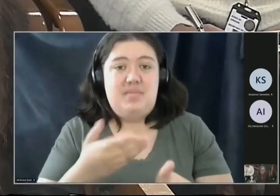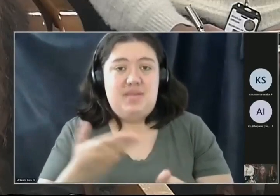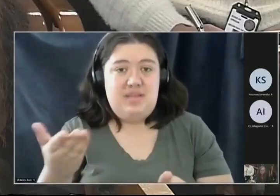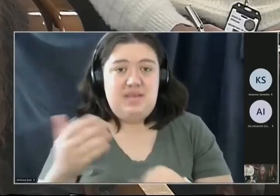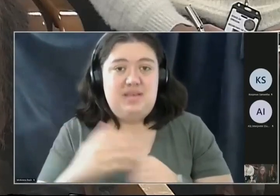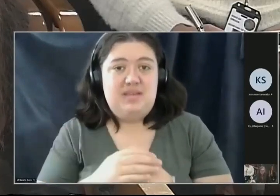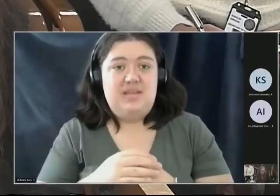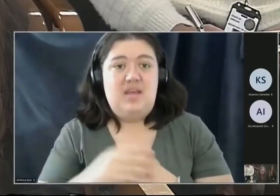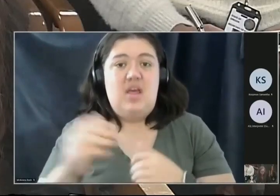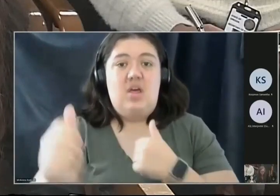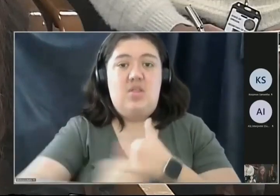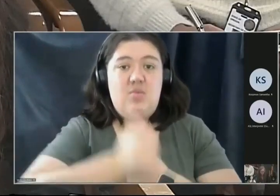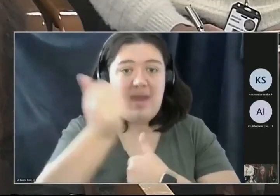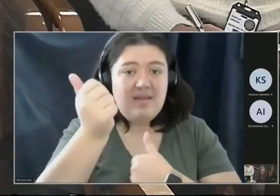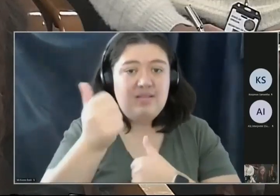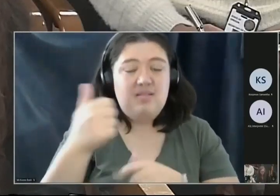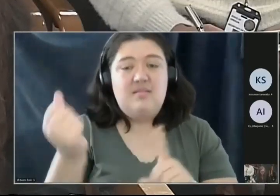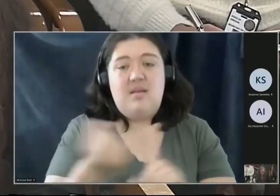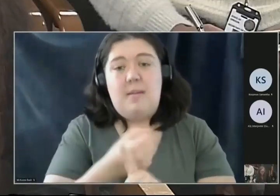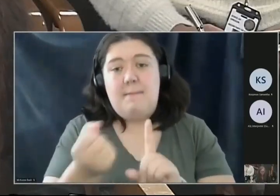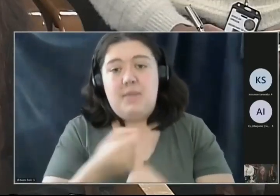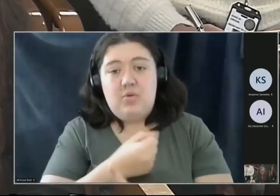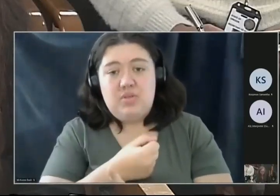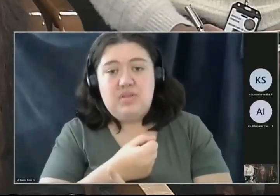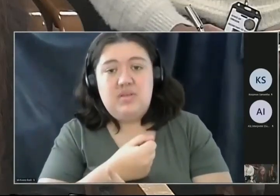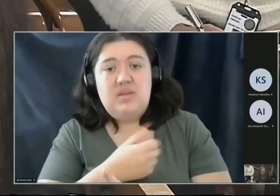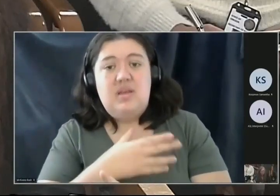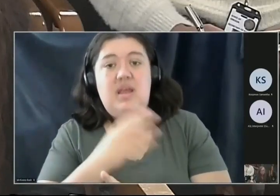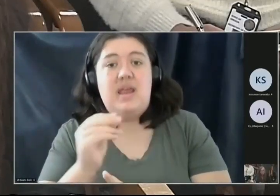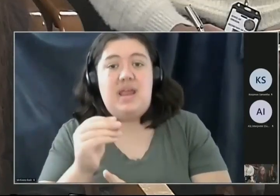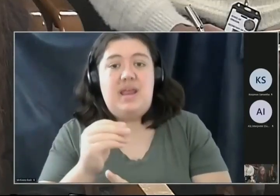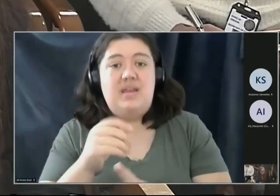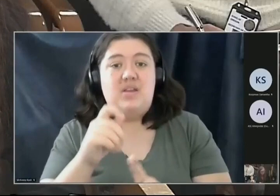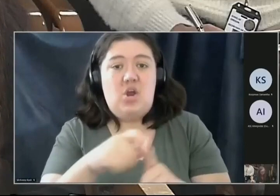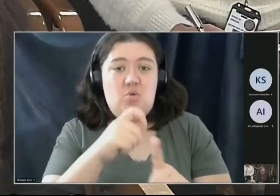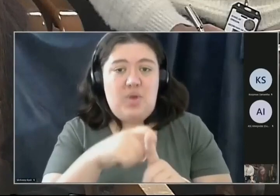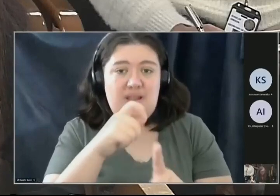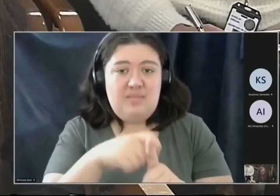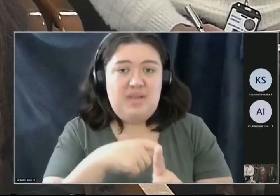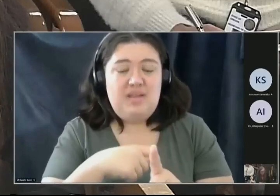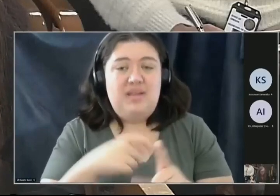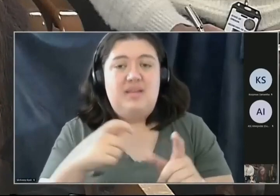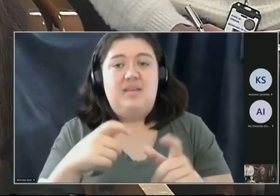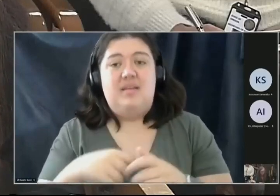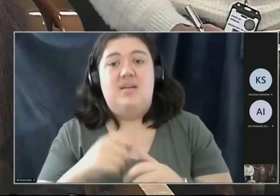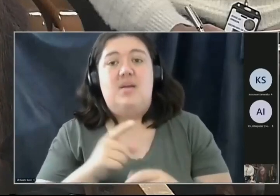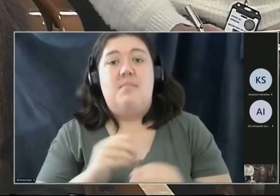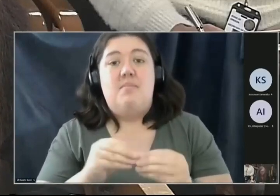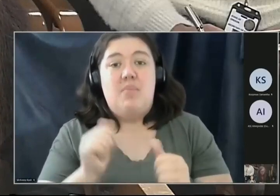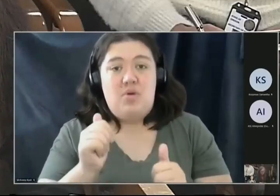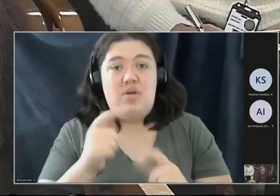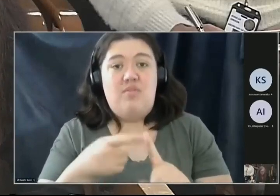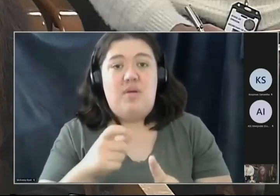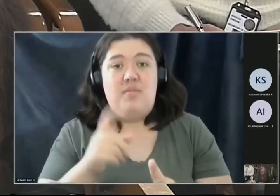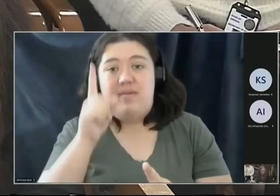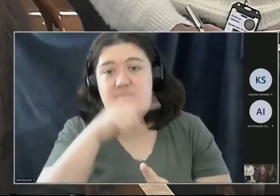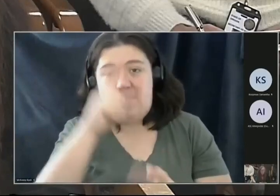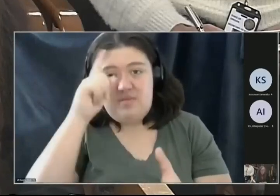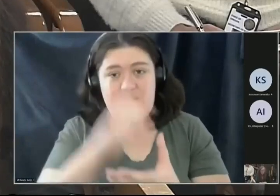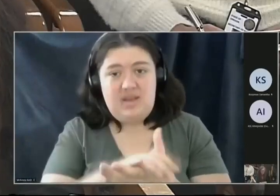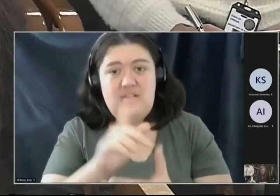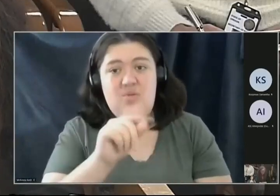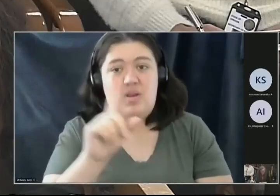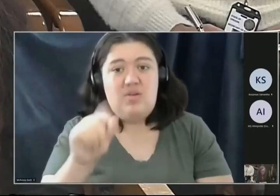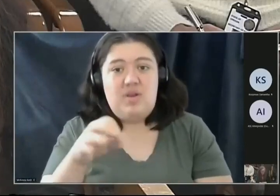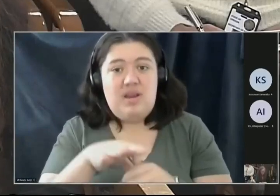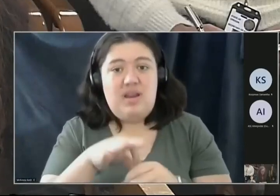threats, abuse, and harassment, largely stemming from the false belief that the 2020 election was